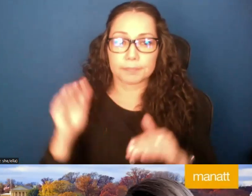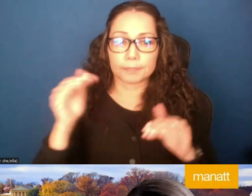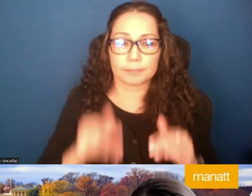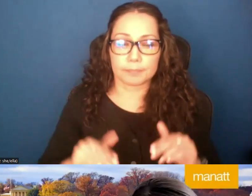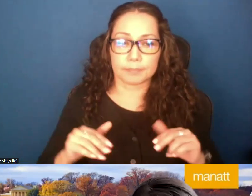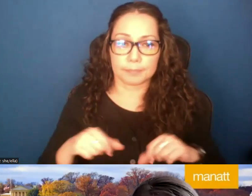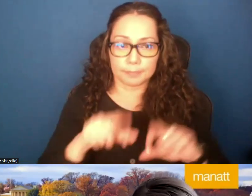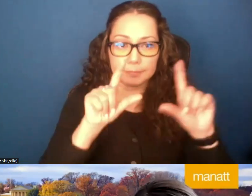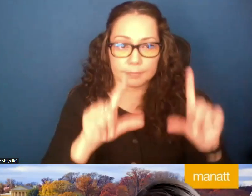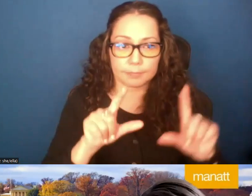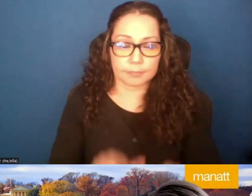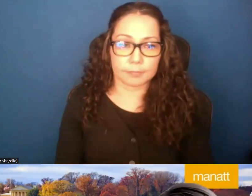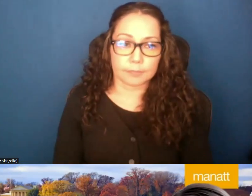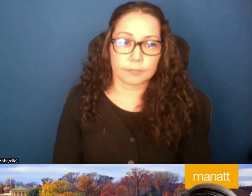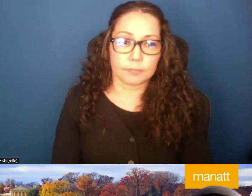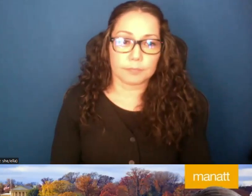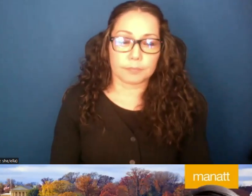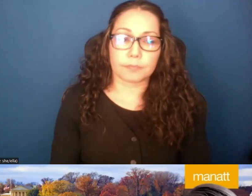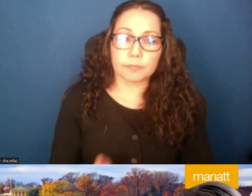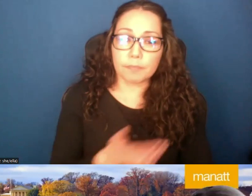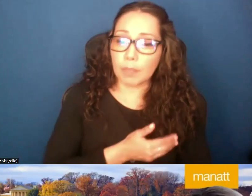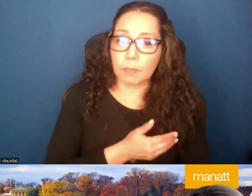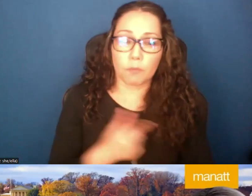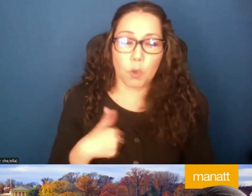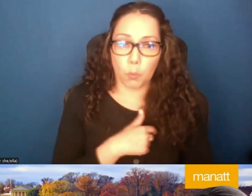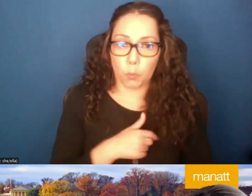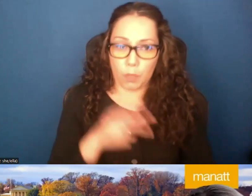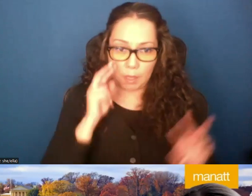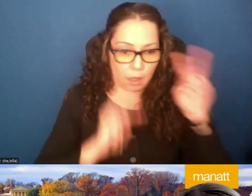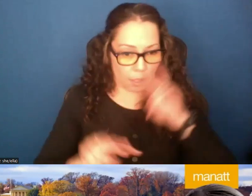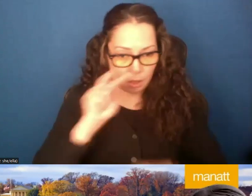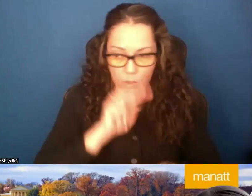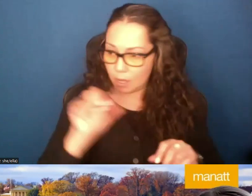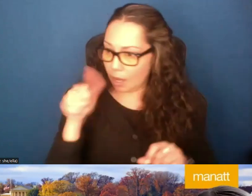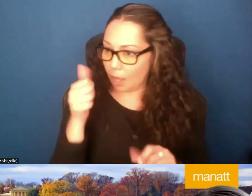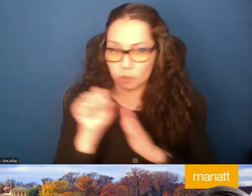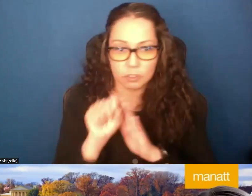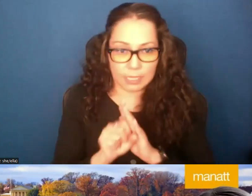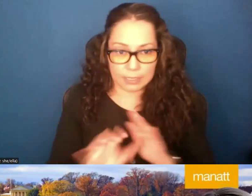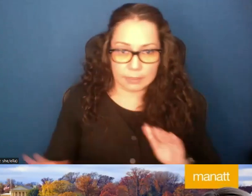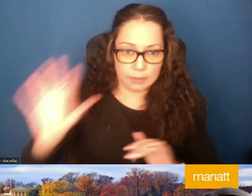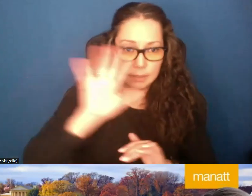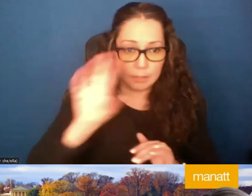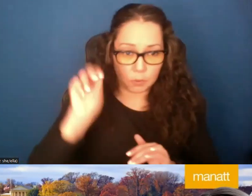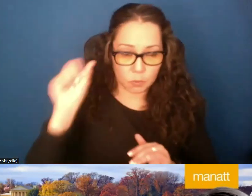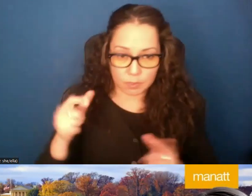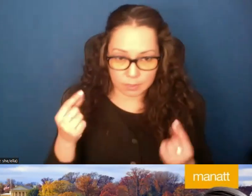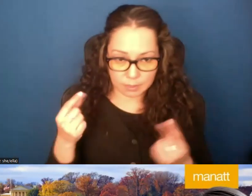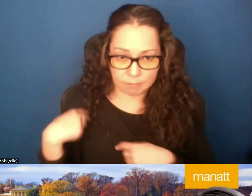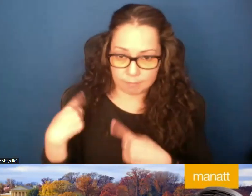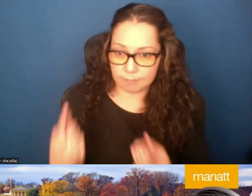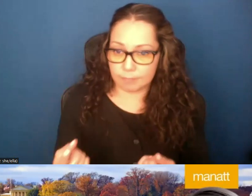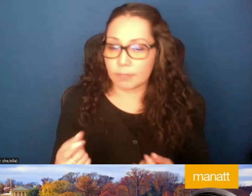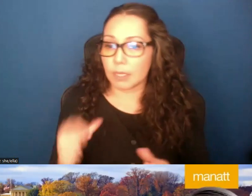All right. All Before we look at what all the other states in the country have done, we do want to remind people